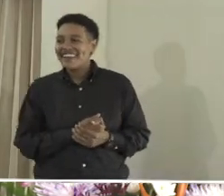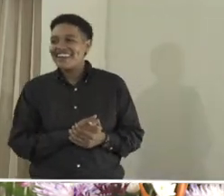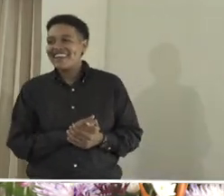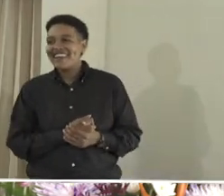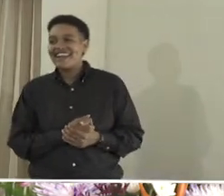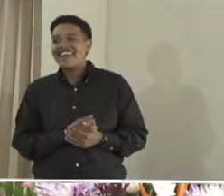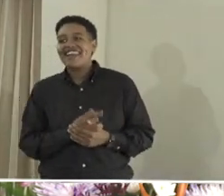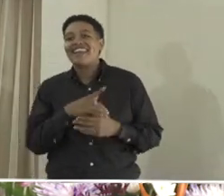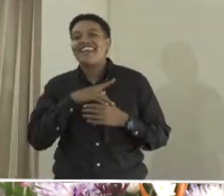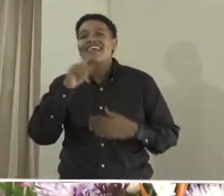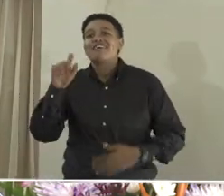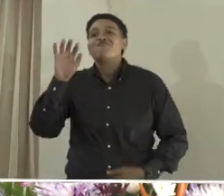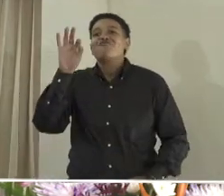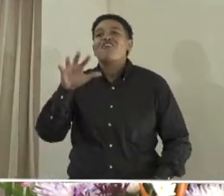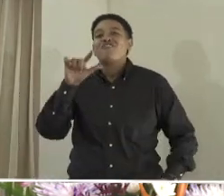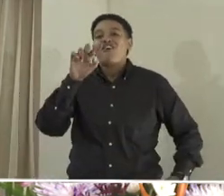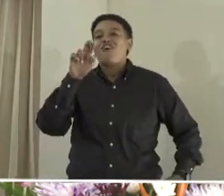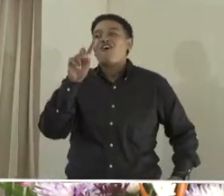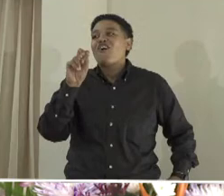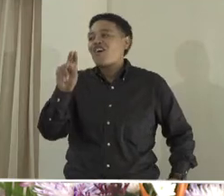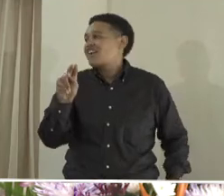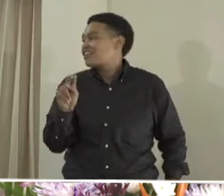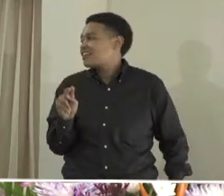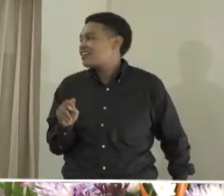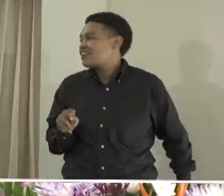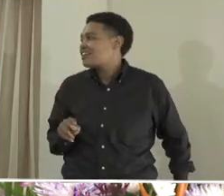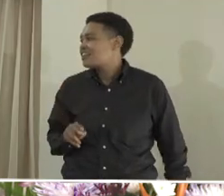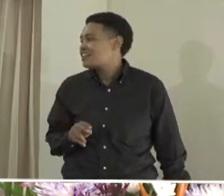I'm asking Reverend Gordon